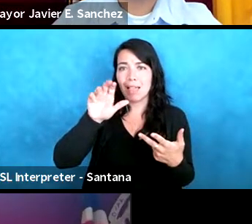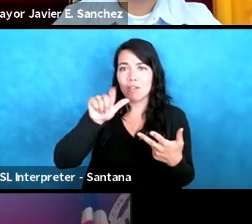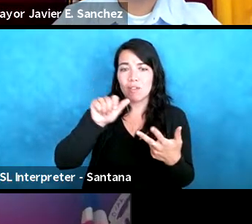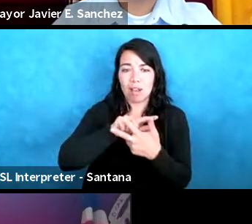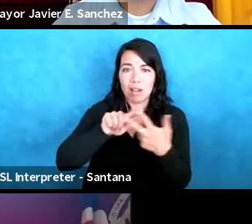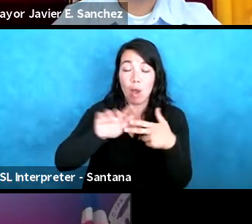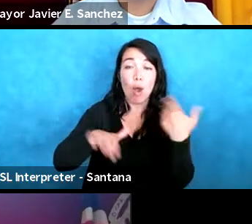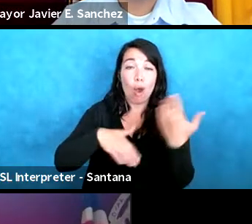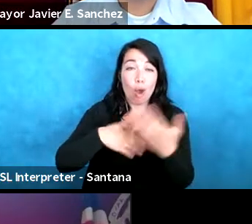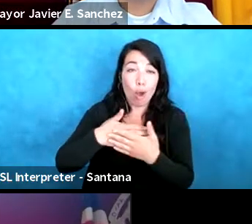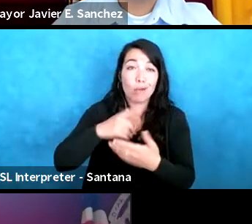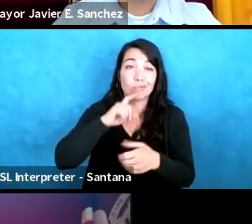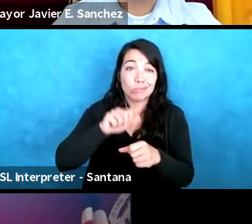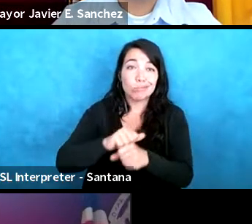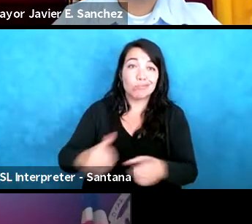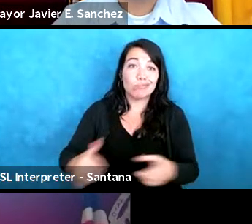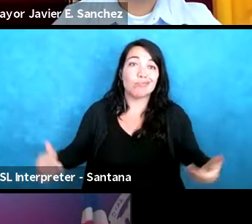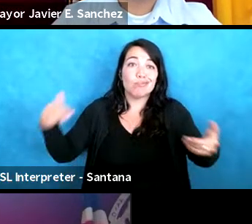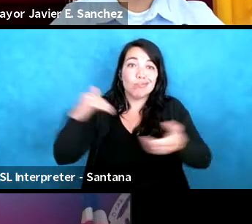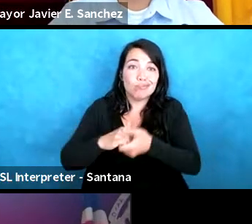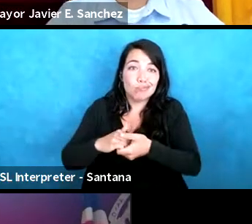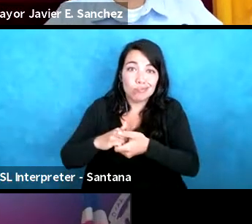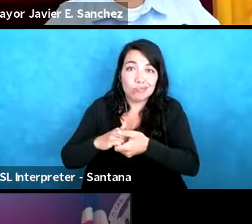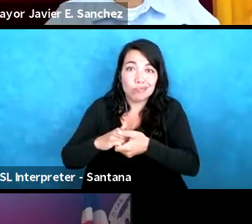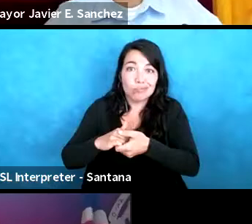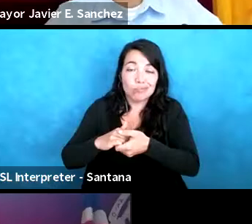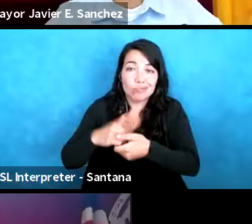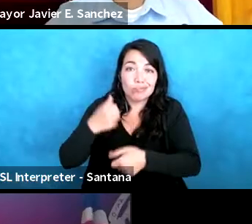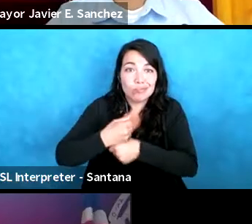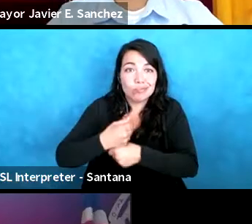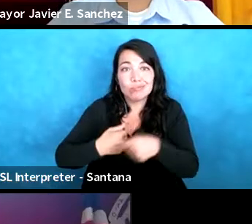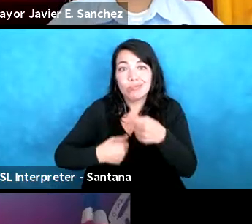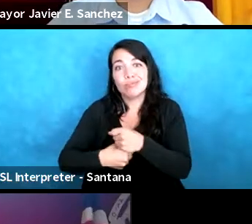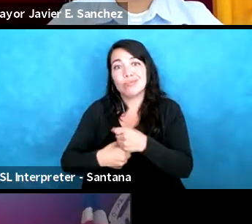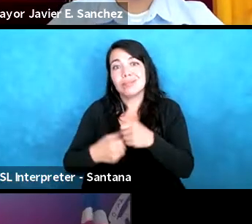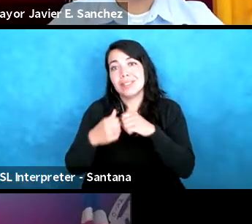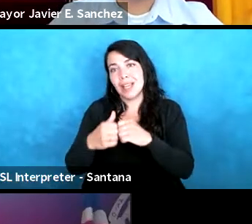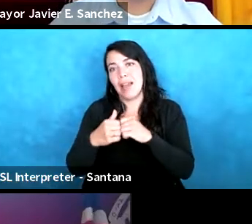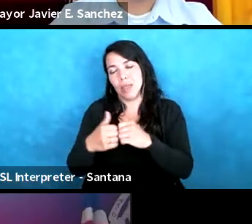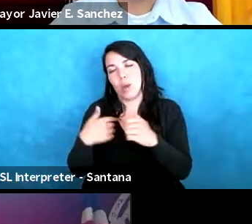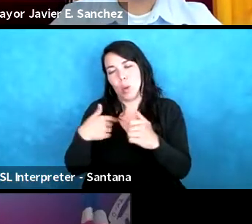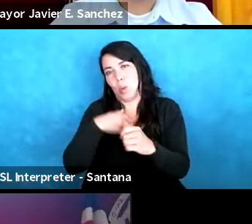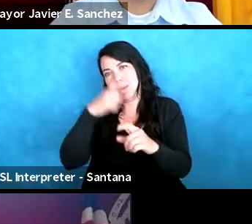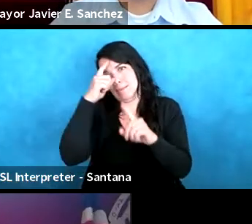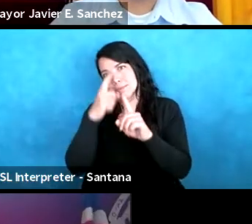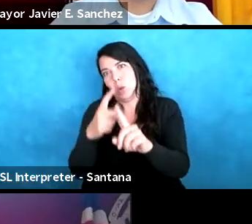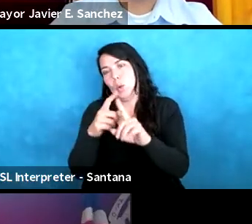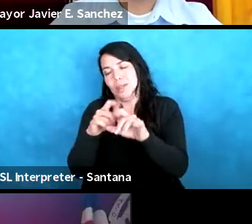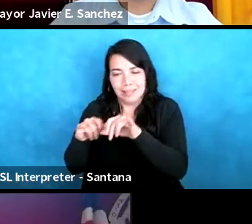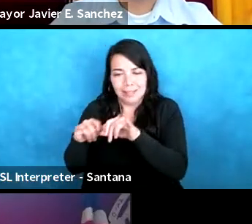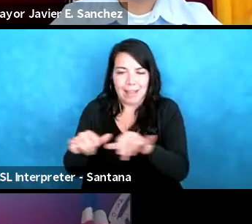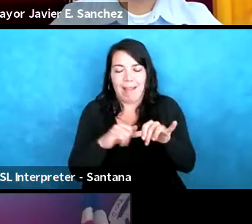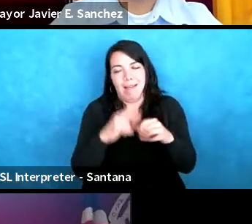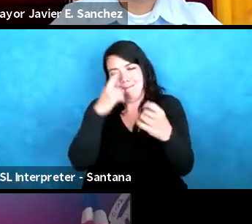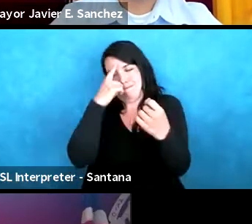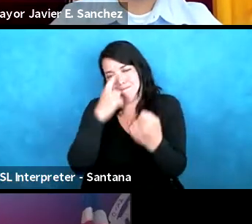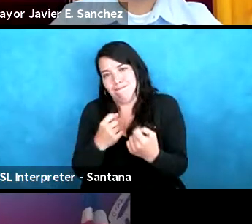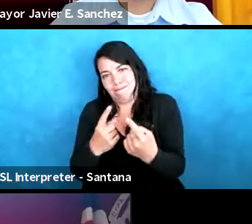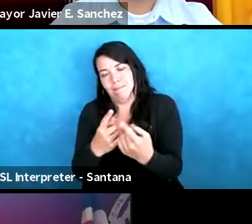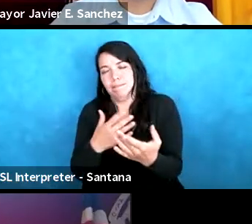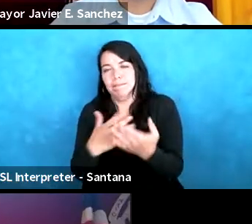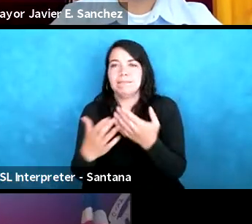all working towards a common cause. So I just wanted to express that and say, yes, I am definitely in favor